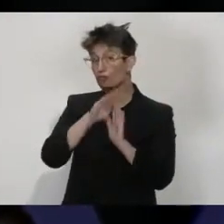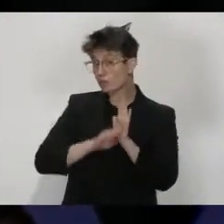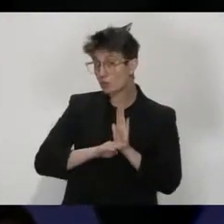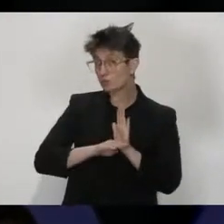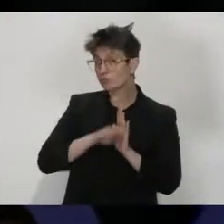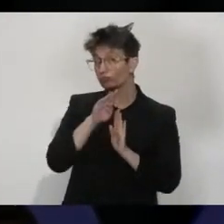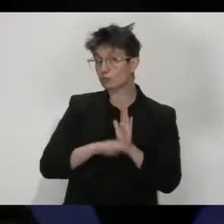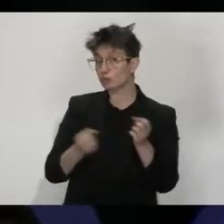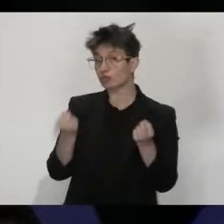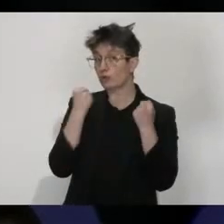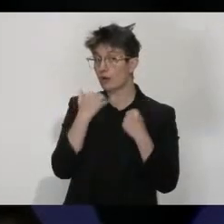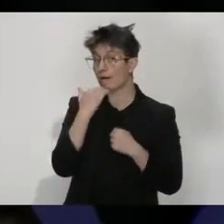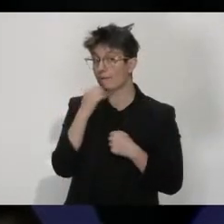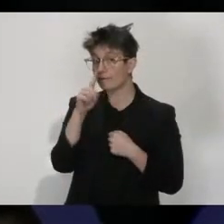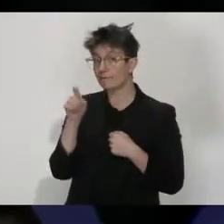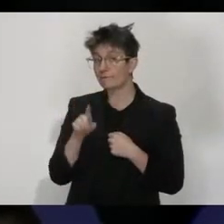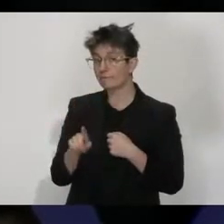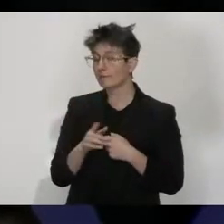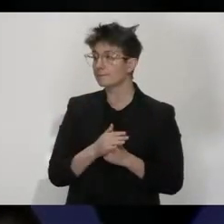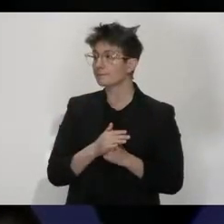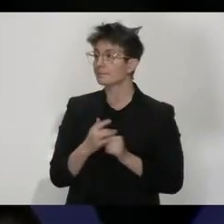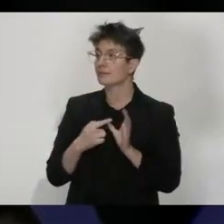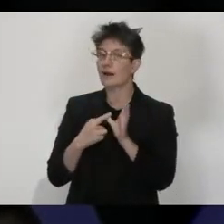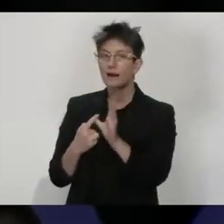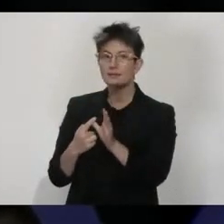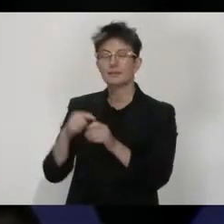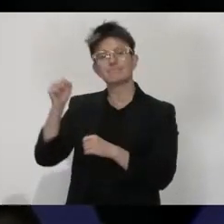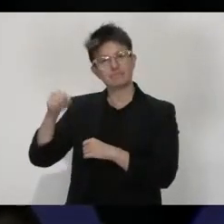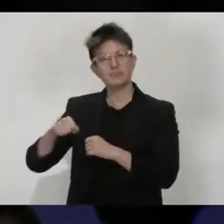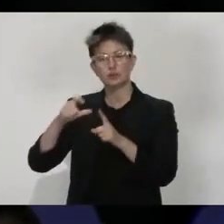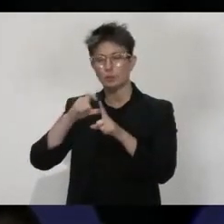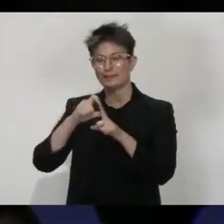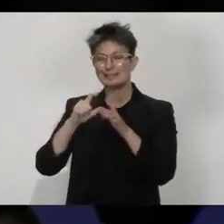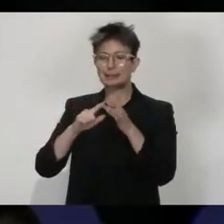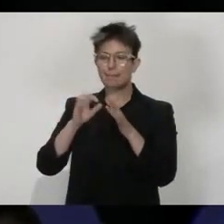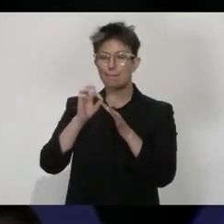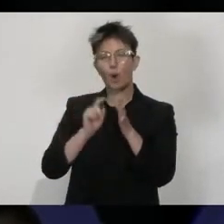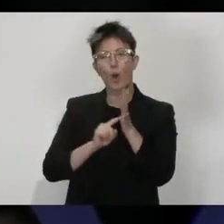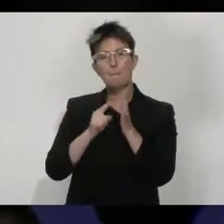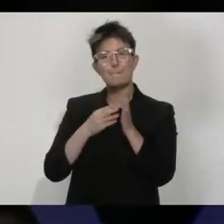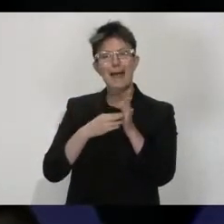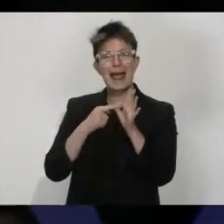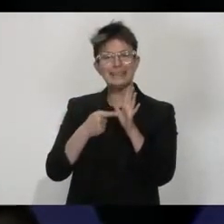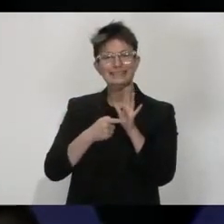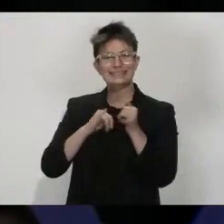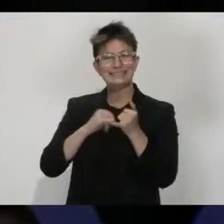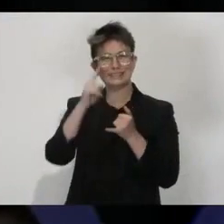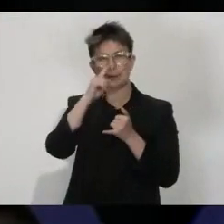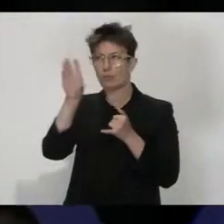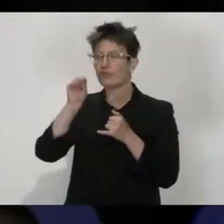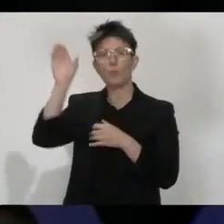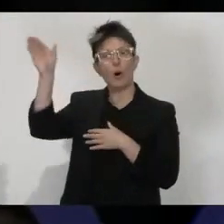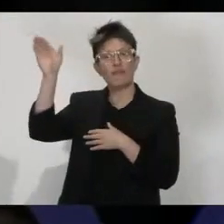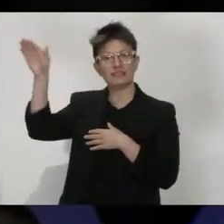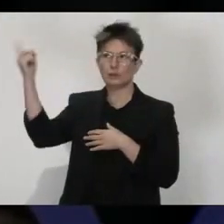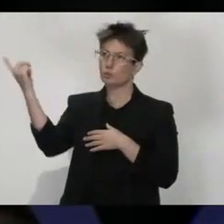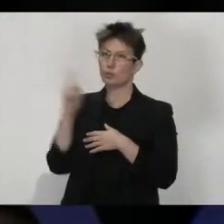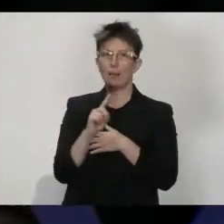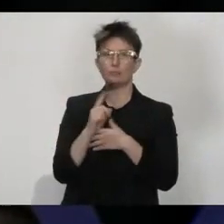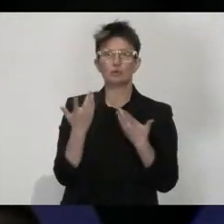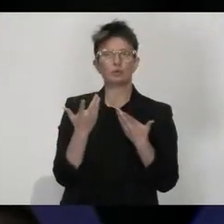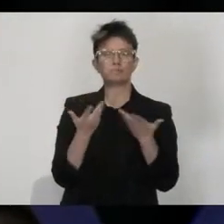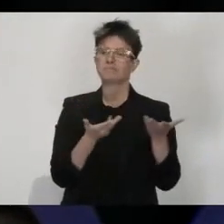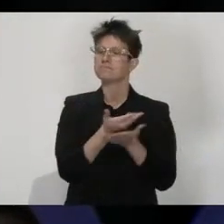this. When it comes to diplomats, there are conventions that sit in the background. One of those is the Vienna